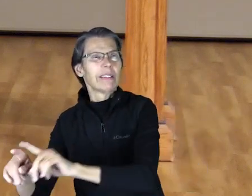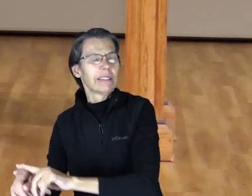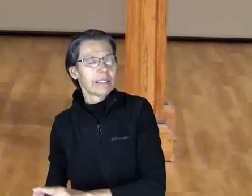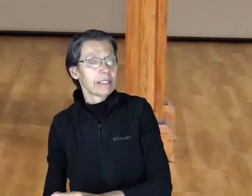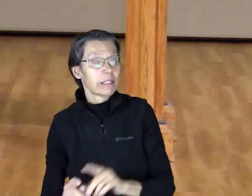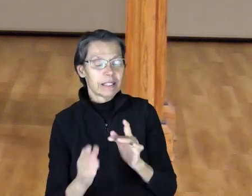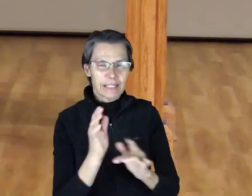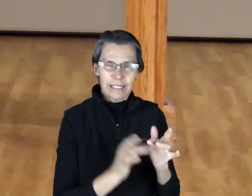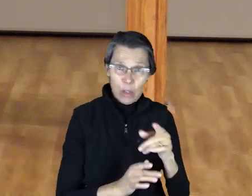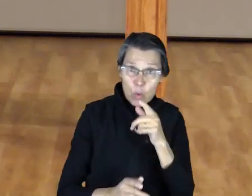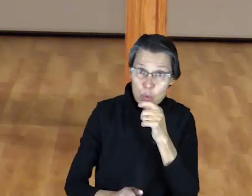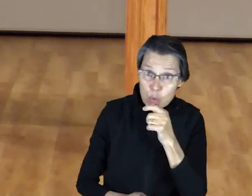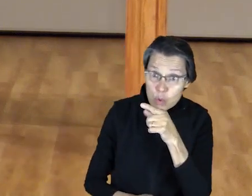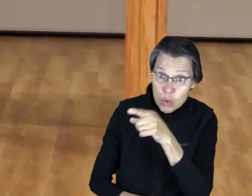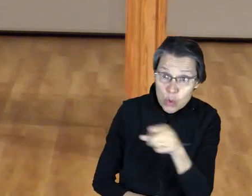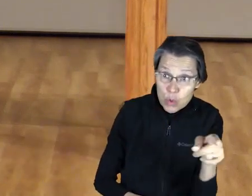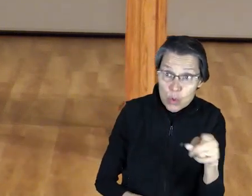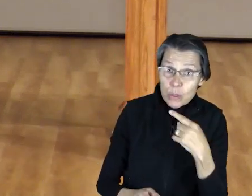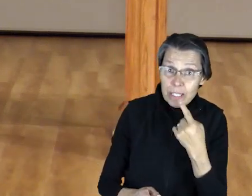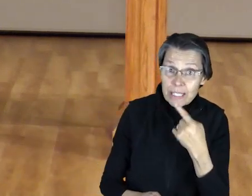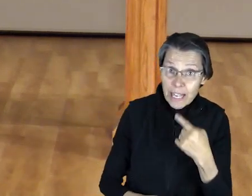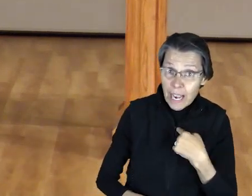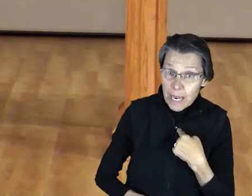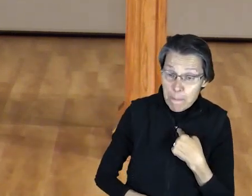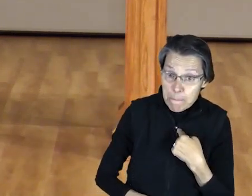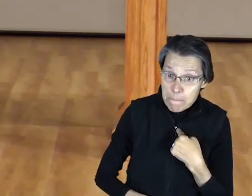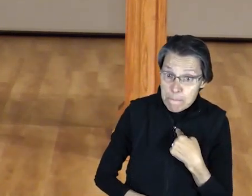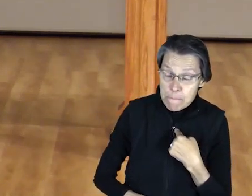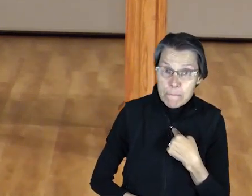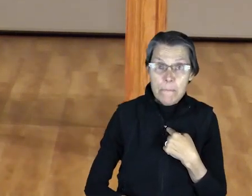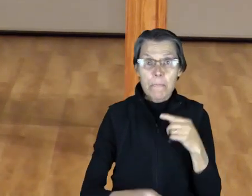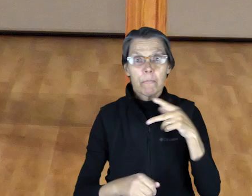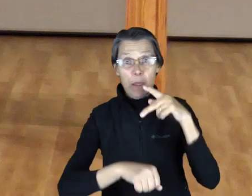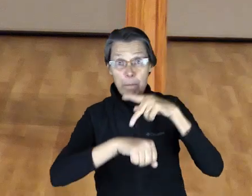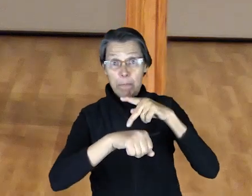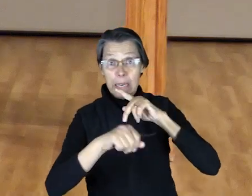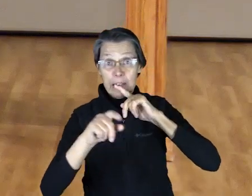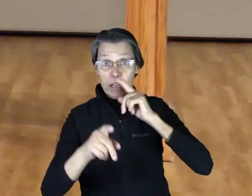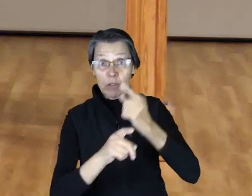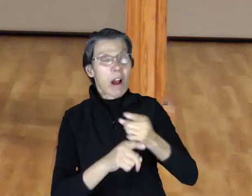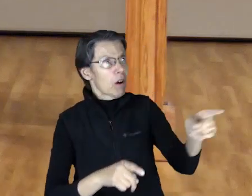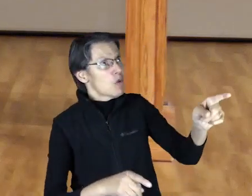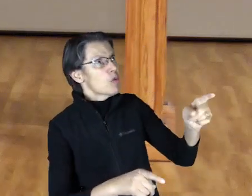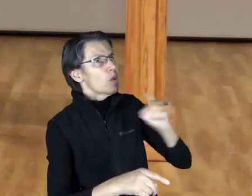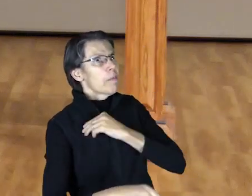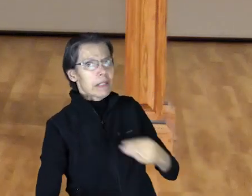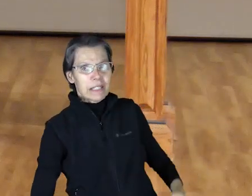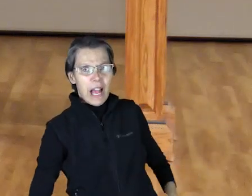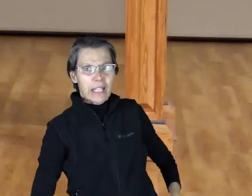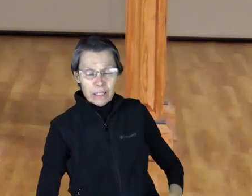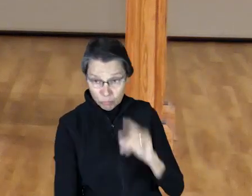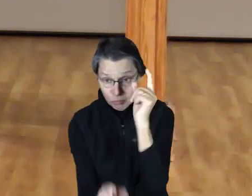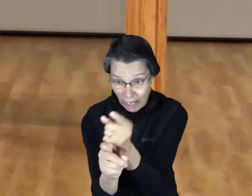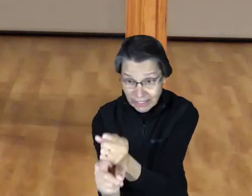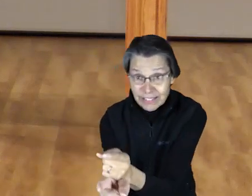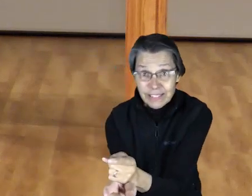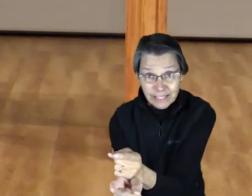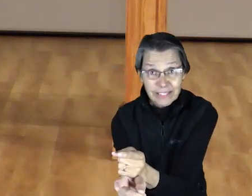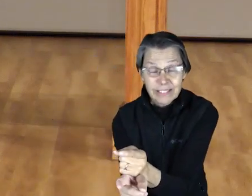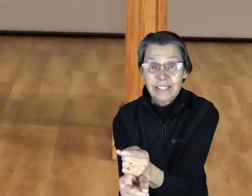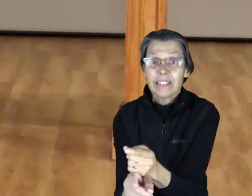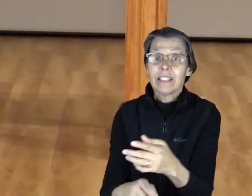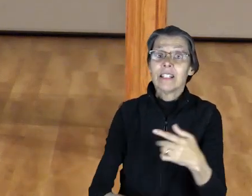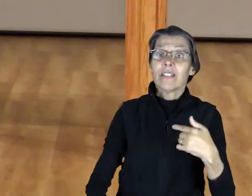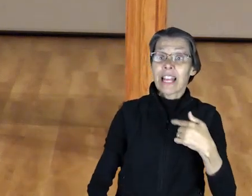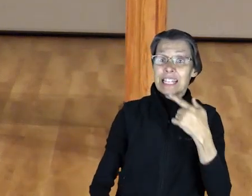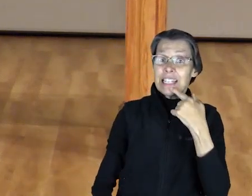that he will be crucified, dead, and that he will be resurrected. And Peter says, no, Lord, because Peter has not let go of his